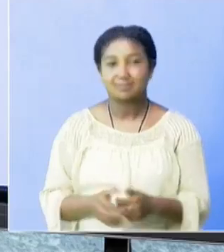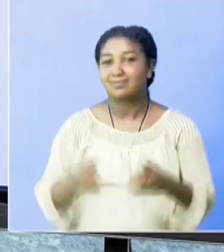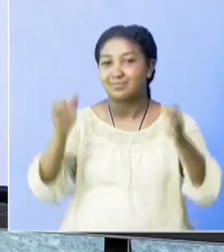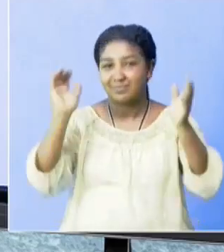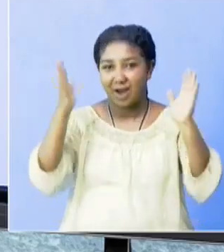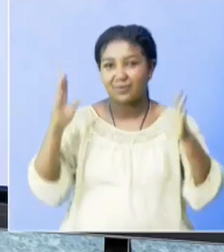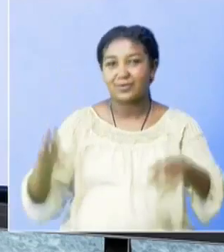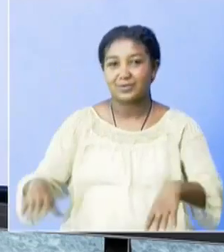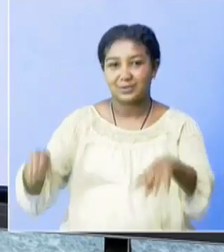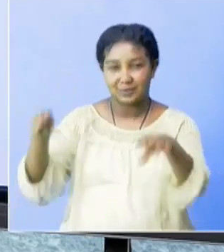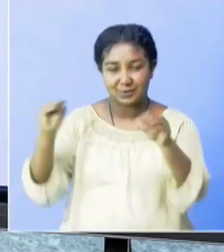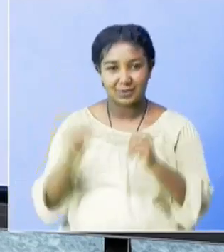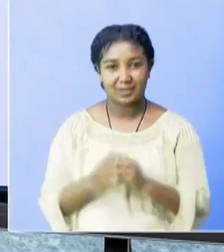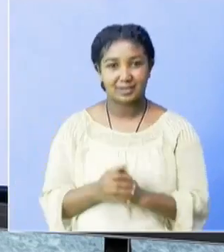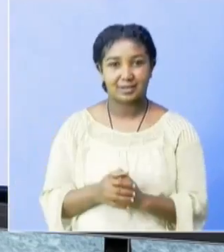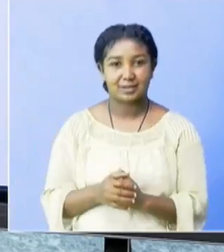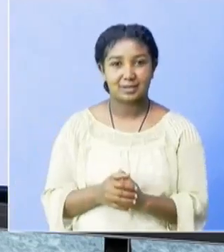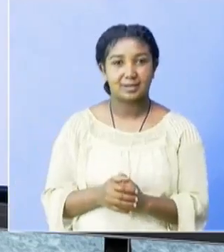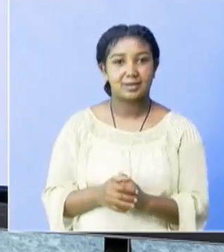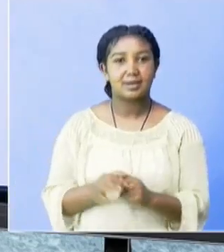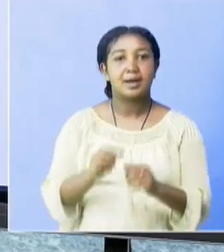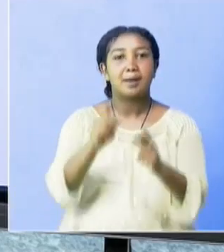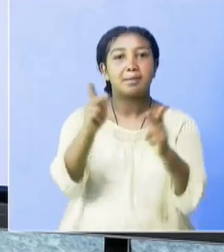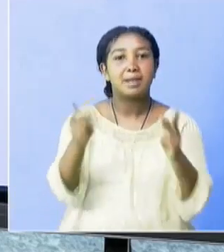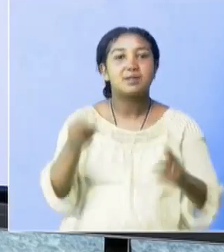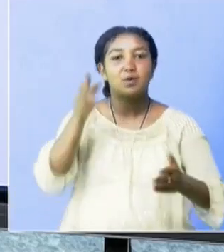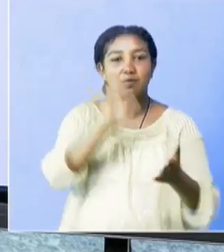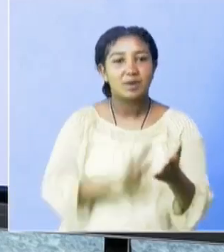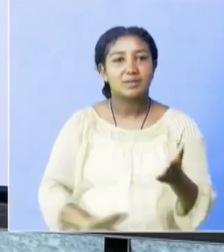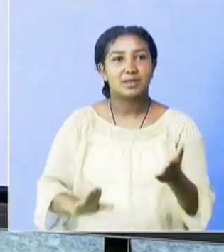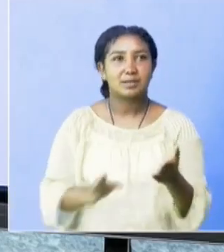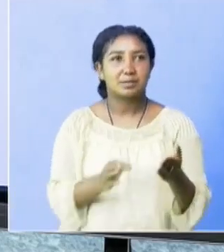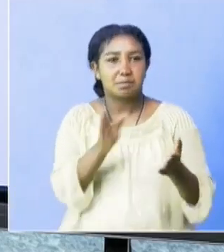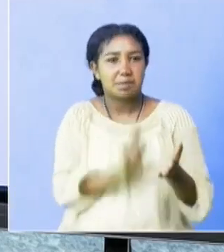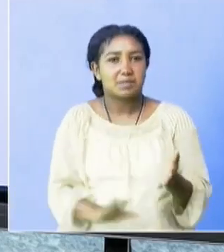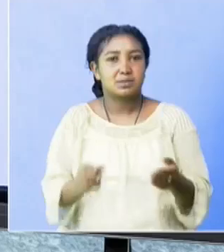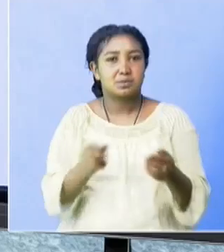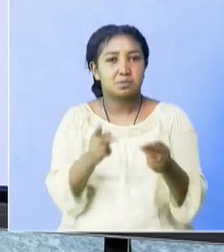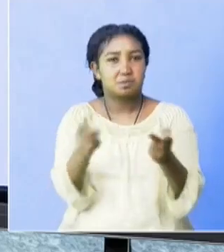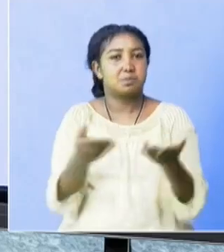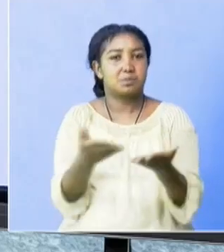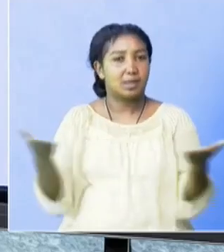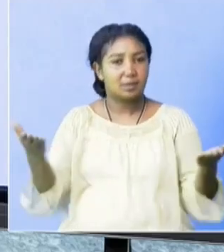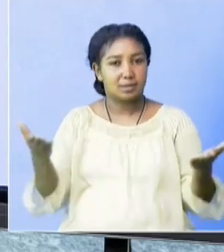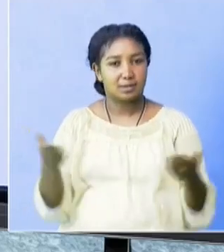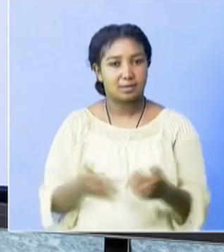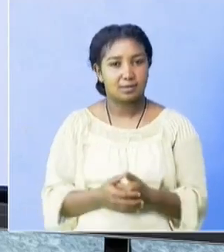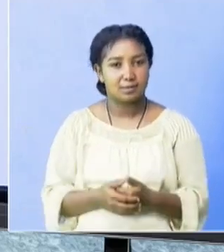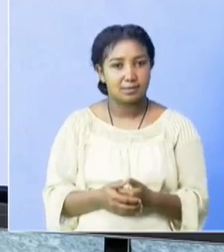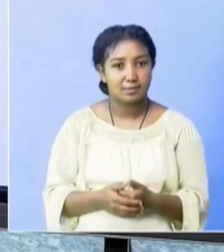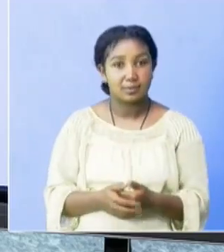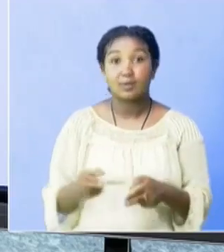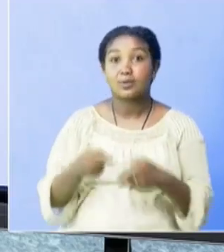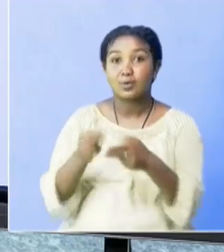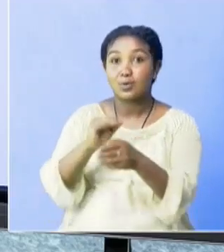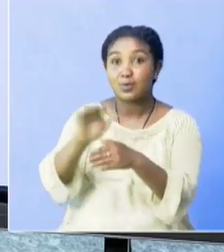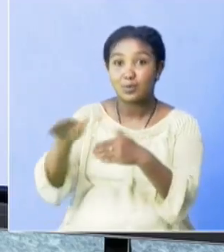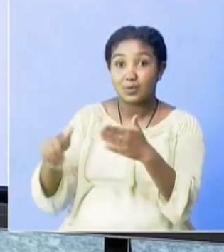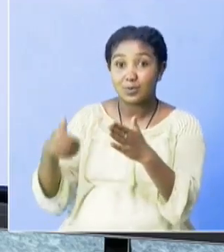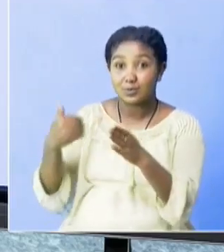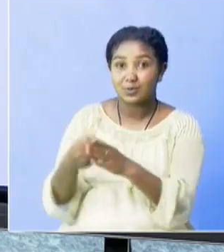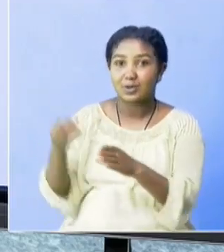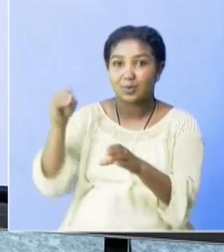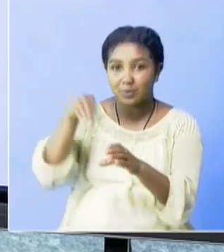Bravo, students. Place of birth. Place of birth. That's called also